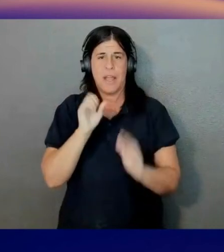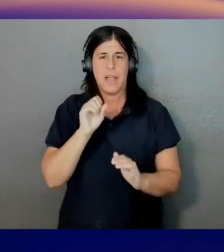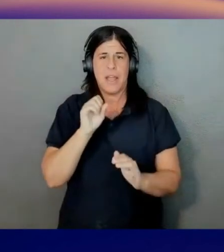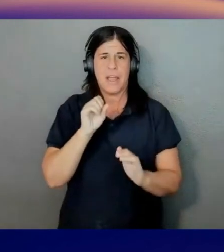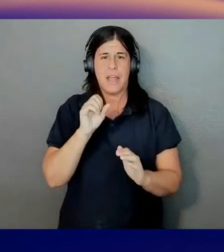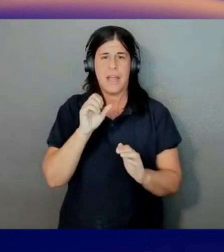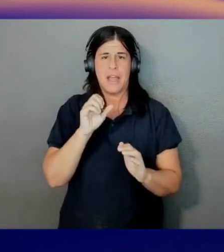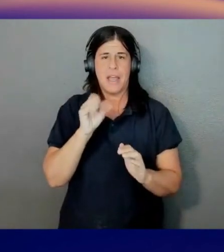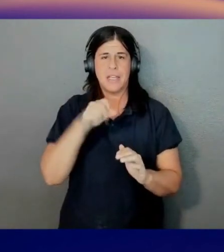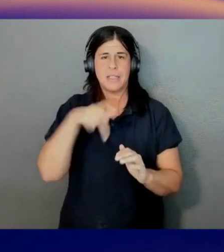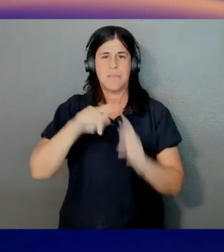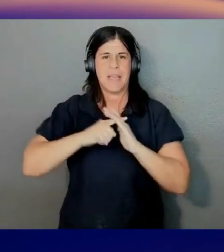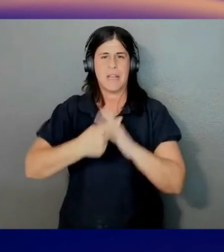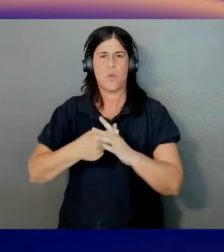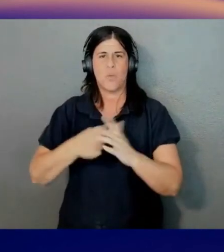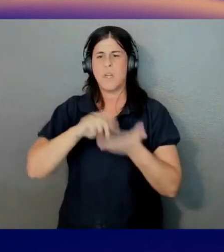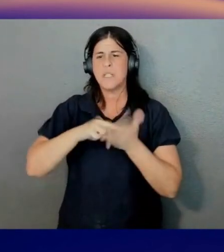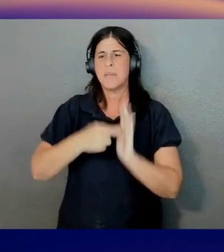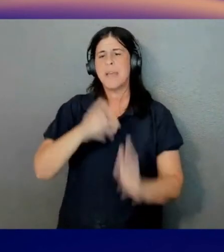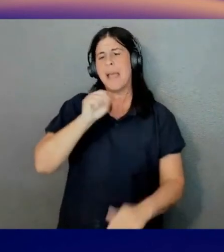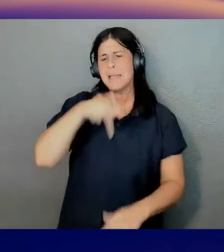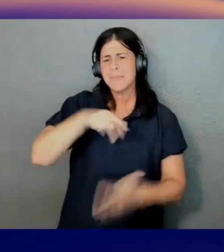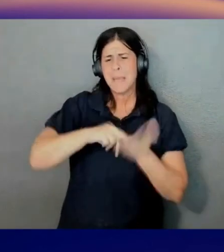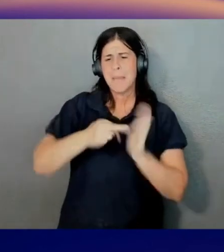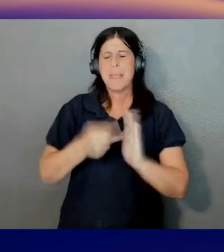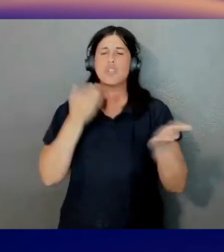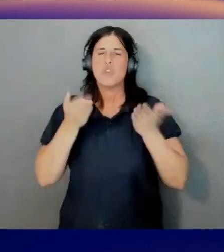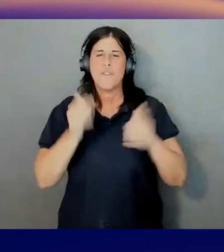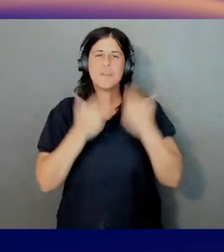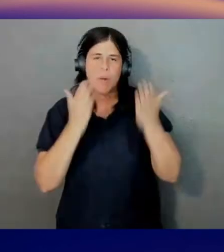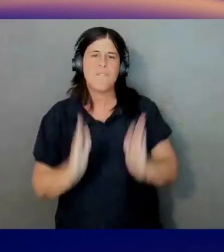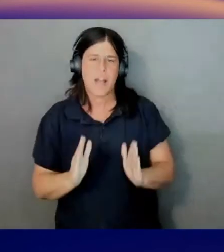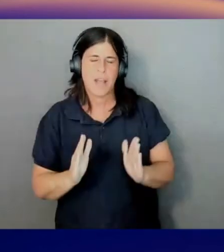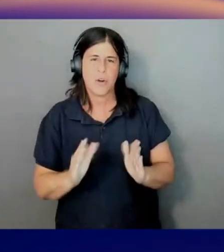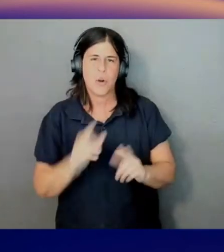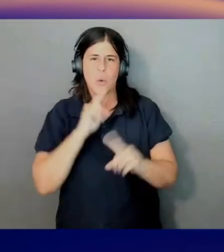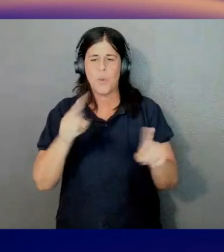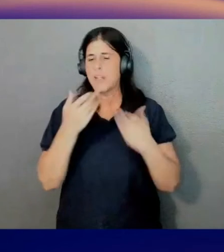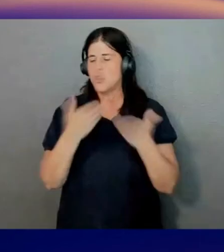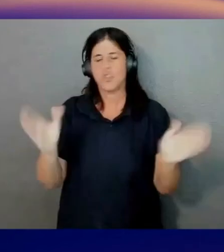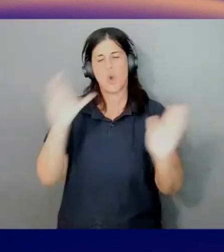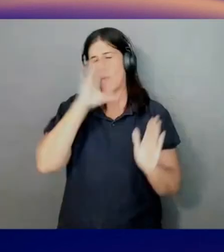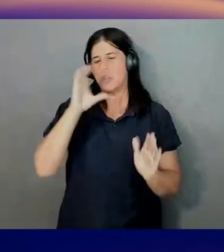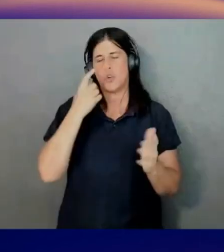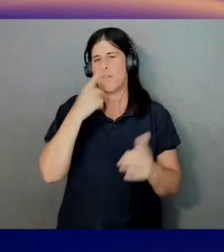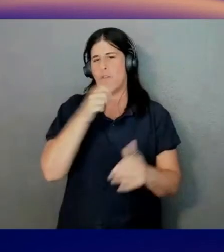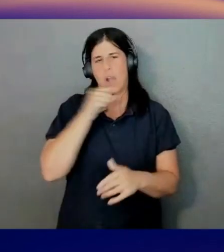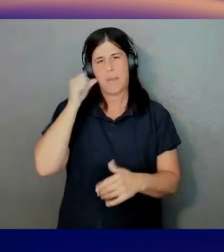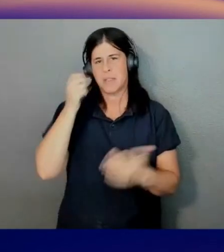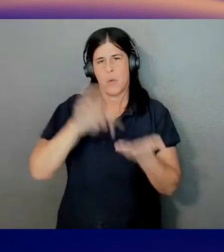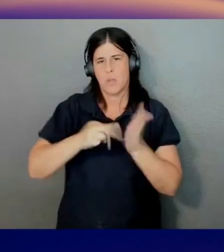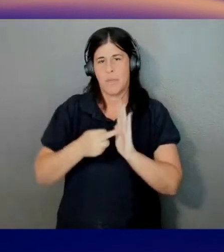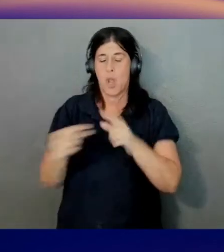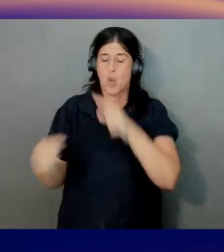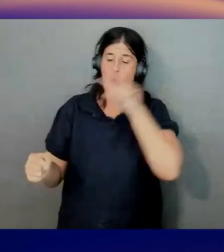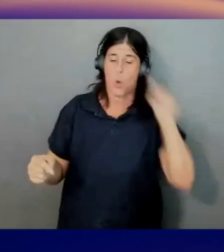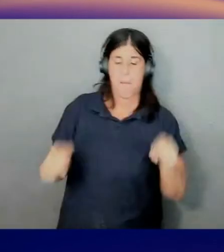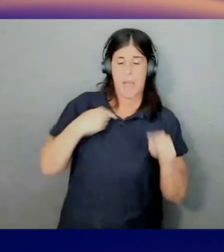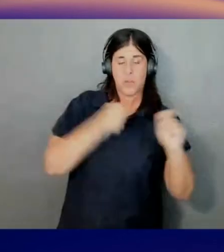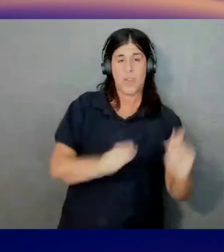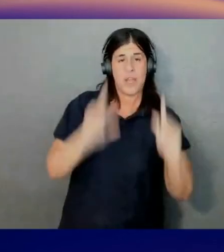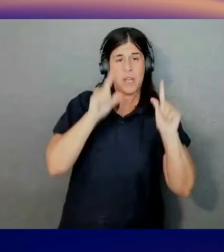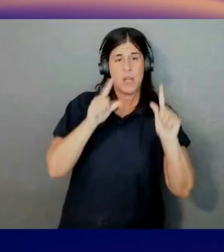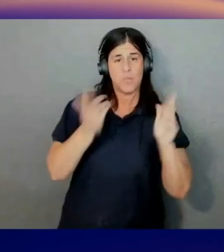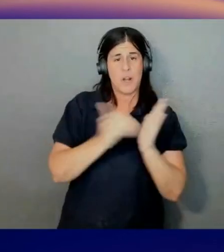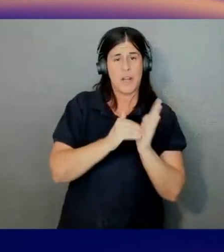SSOR. What is Got SP? Service provider. Service provider, provider okay. is nothing but Amazon OpenSearch. Got it. And if you go back to the OpenSearch dashboard, we have a